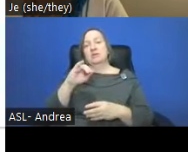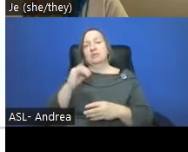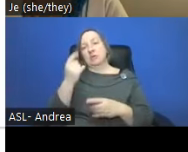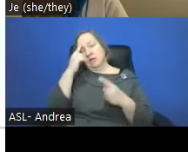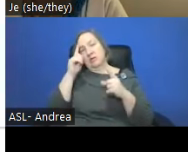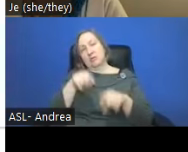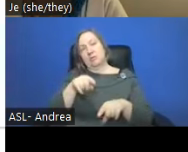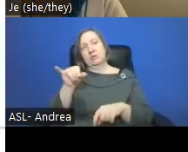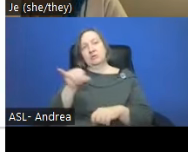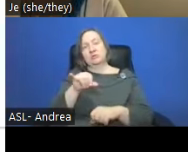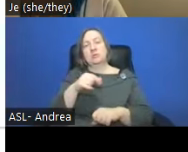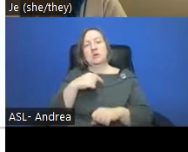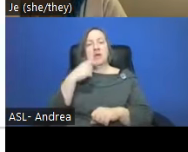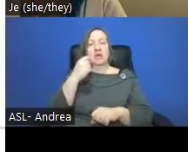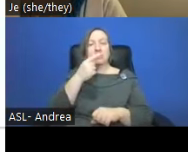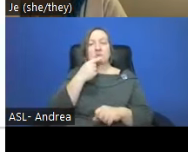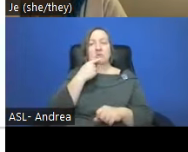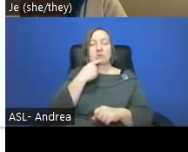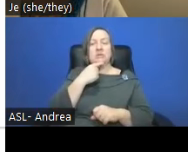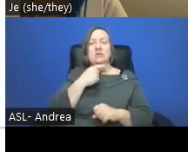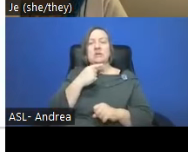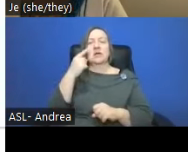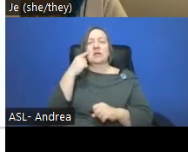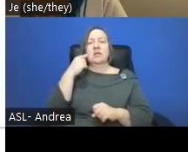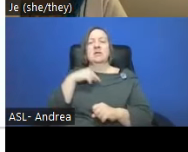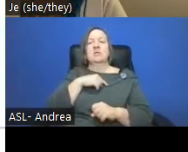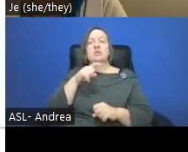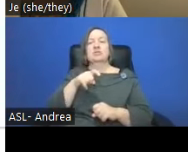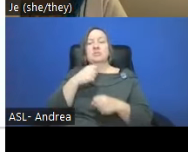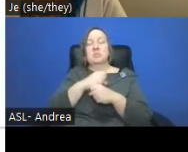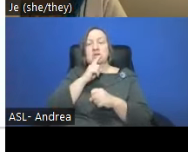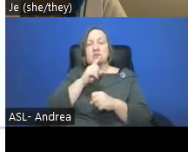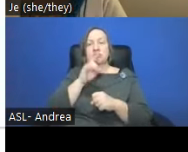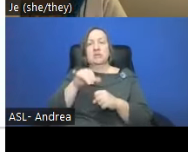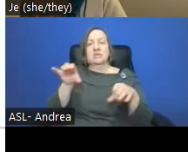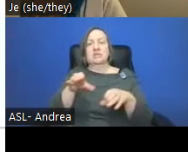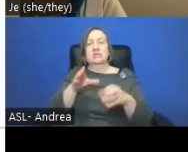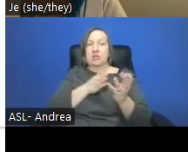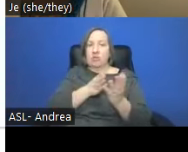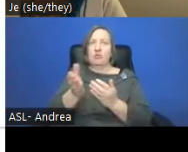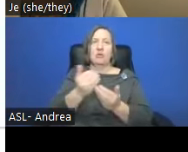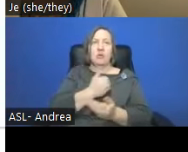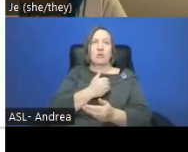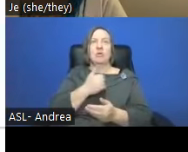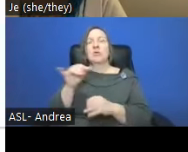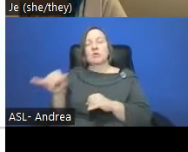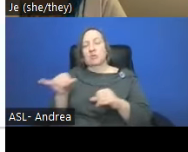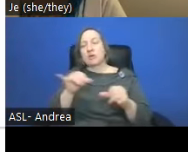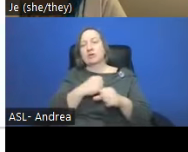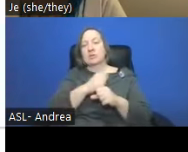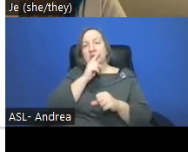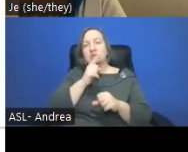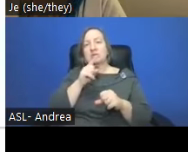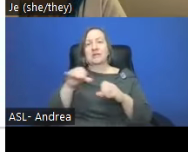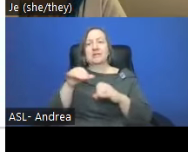well. I understand what you're saying. I think we should make sure that this is done thoroughly. We're also trying to make sure it gets done